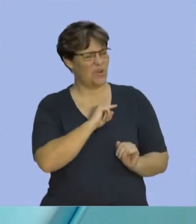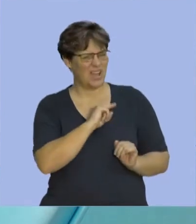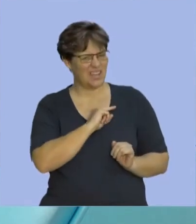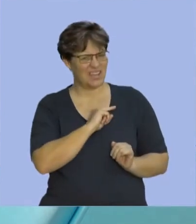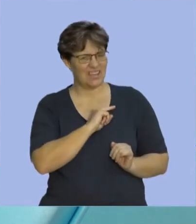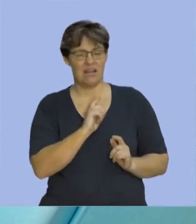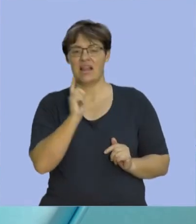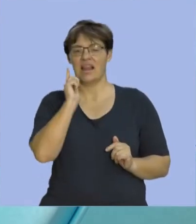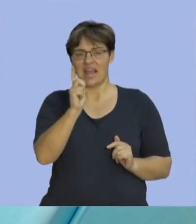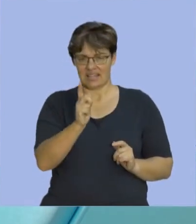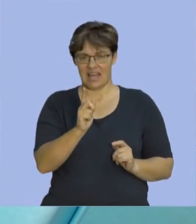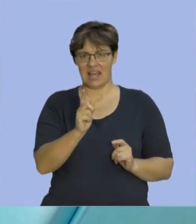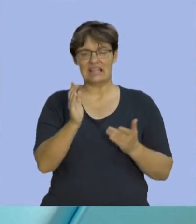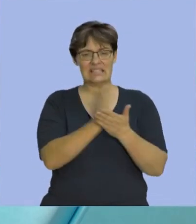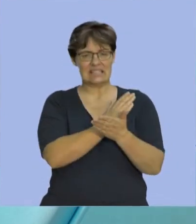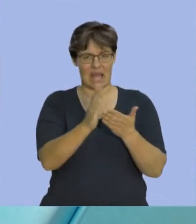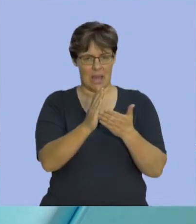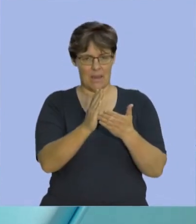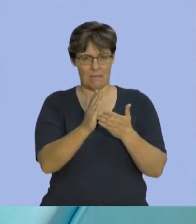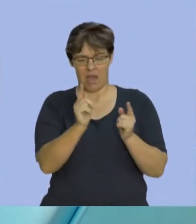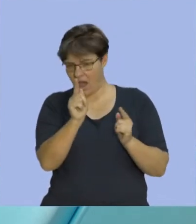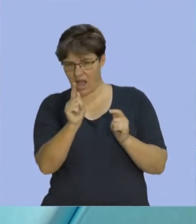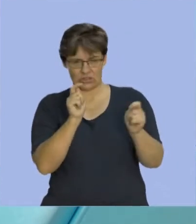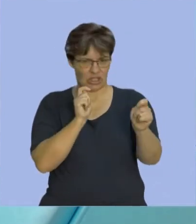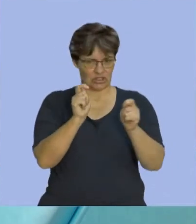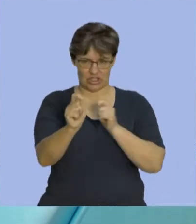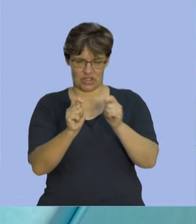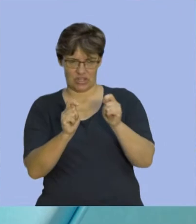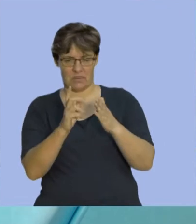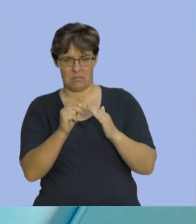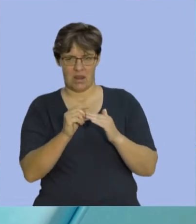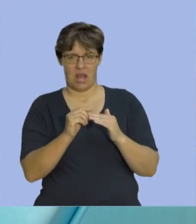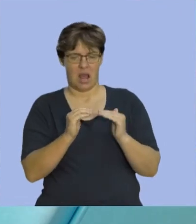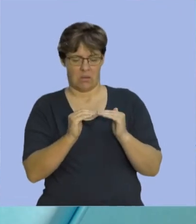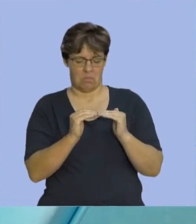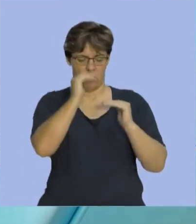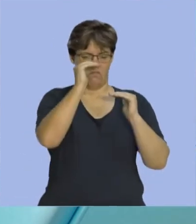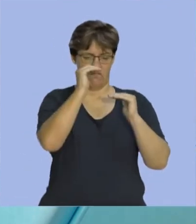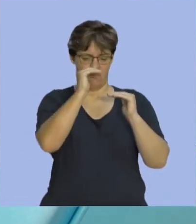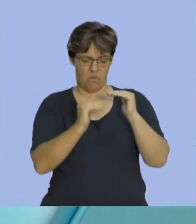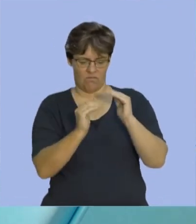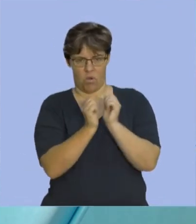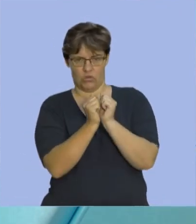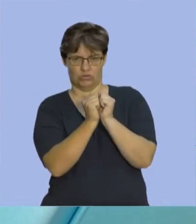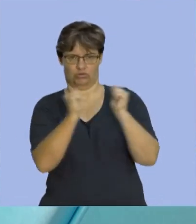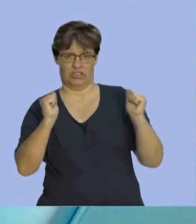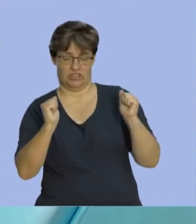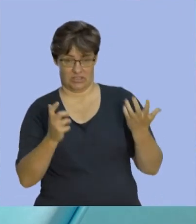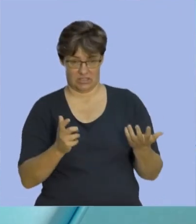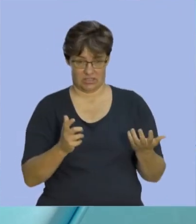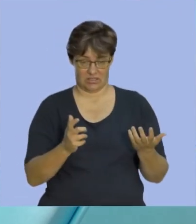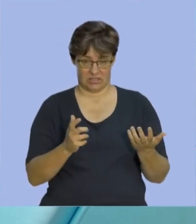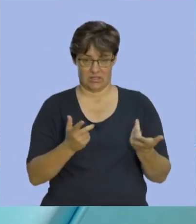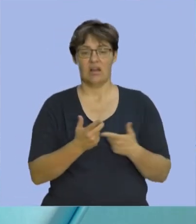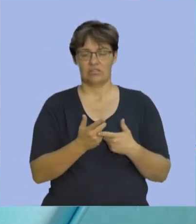to start changing some parameters, maybe shift it vertically or stretch it vertically. That's all we're